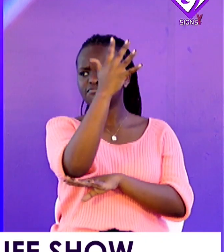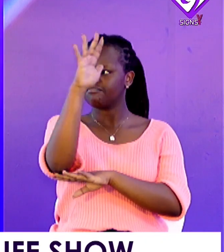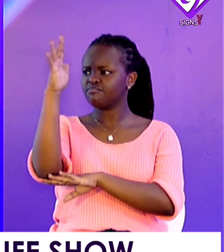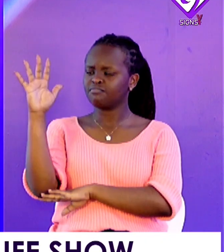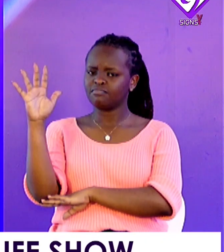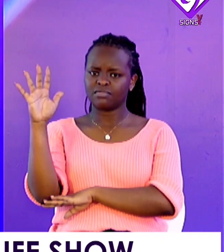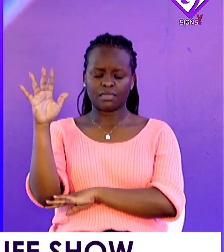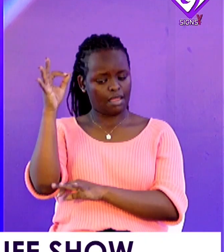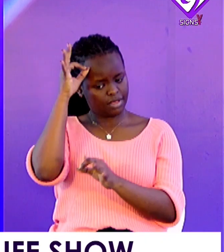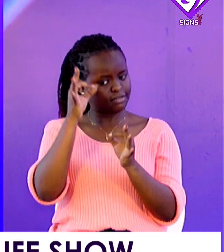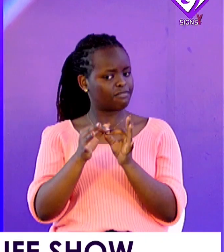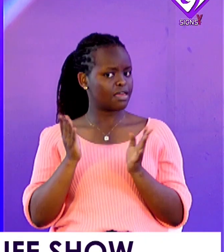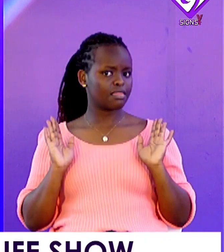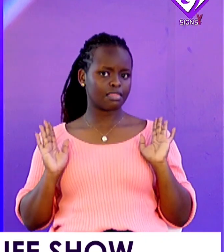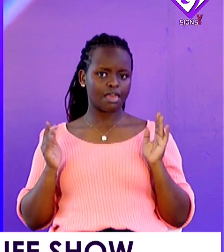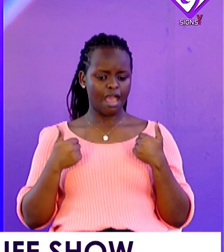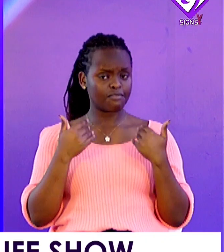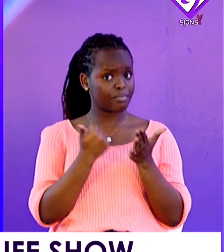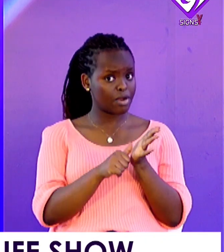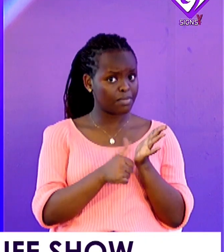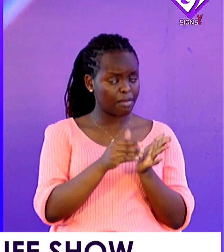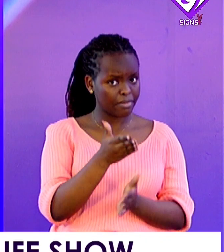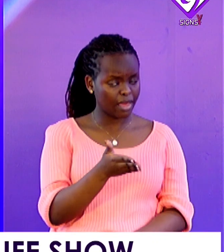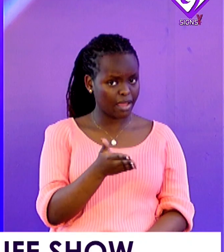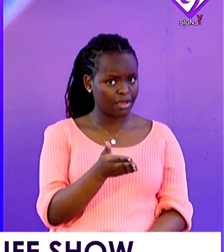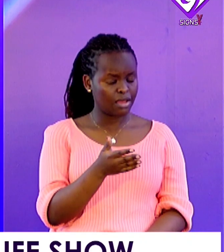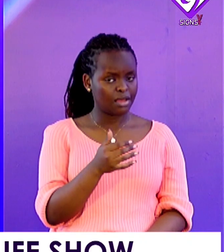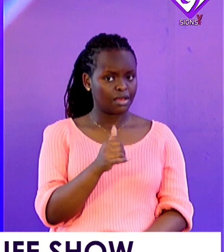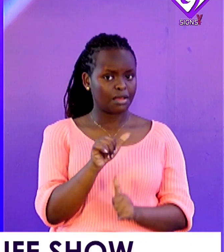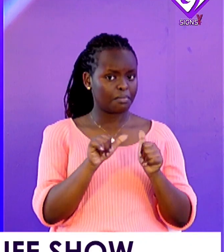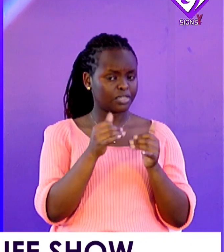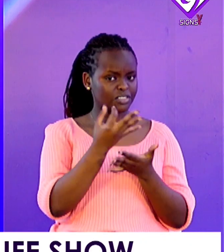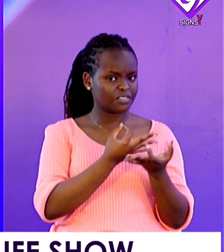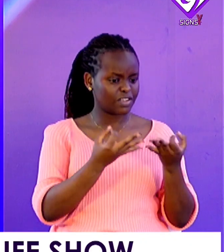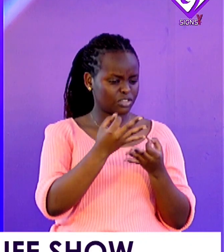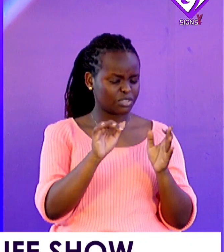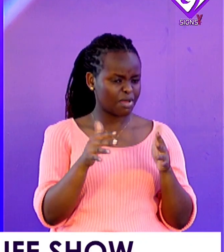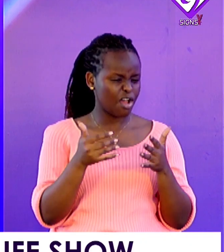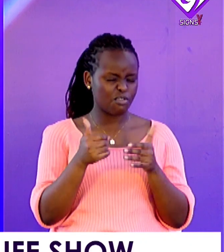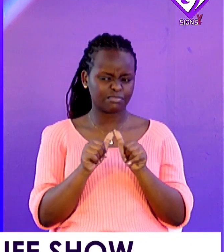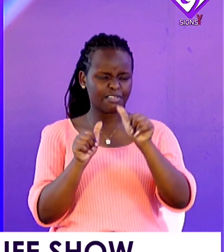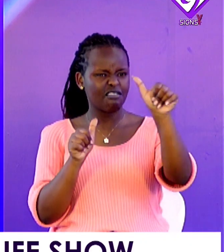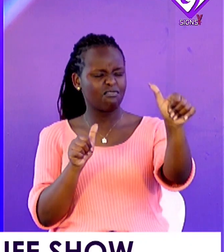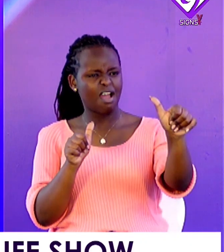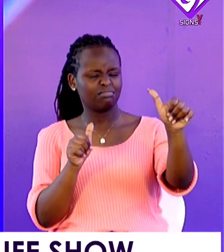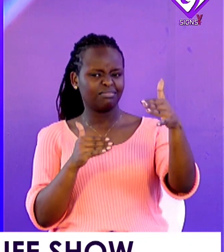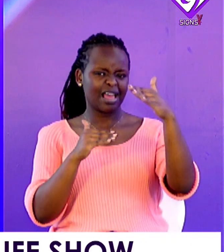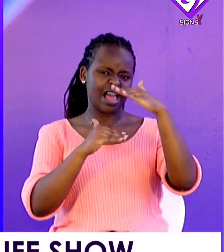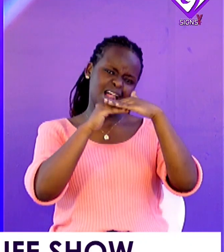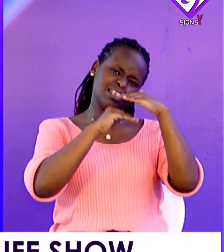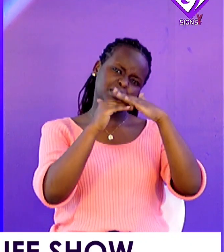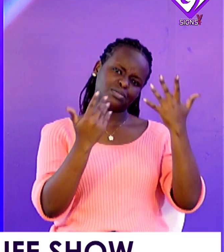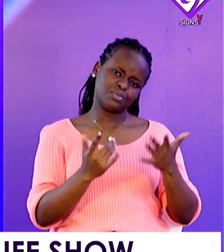it's faith. Is there anything wrong with that? On issues of fellowship, how far can we go? Can we be blocked